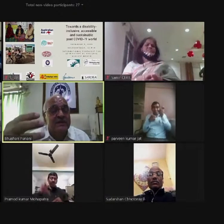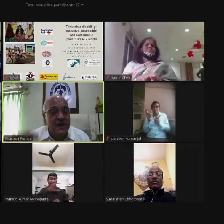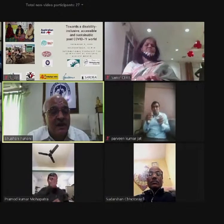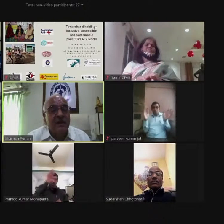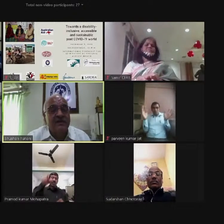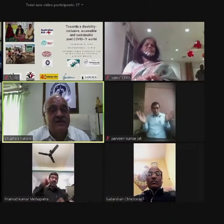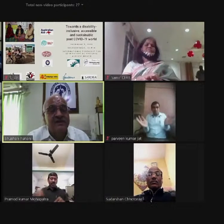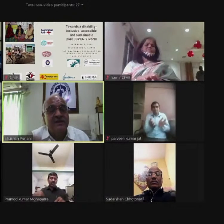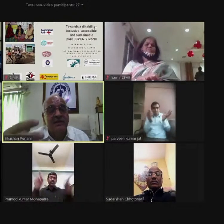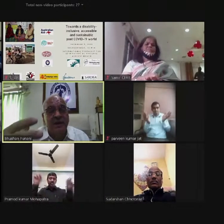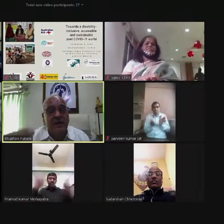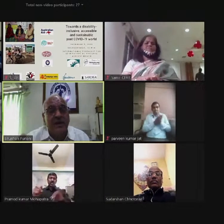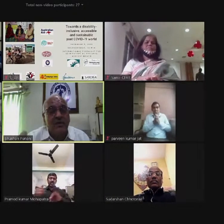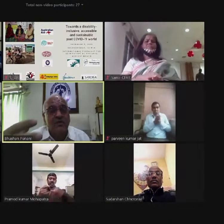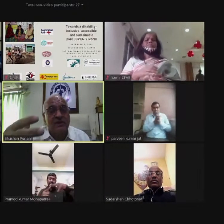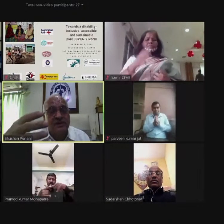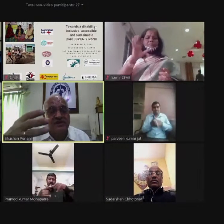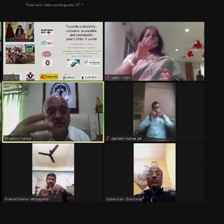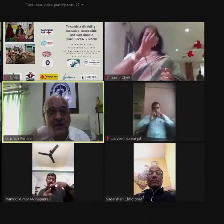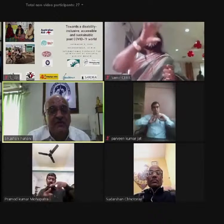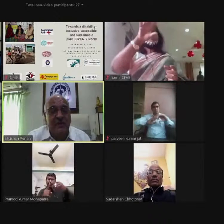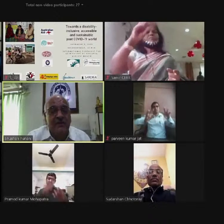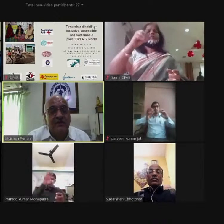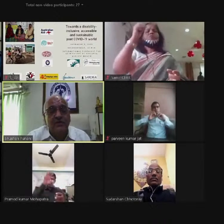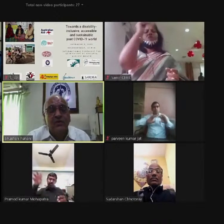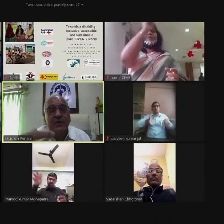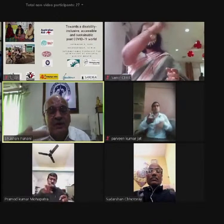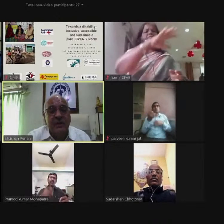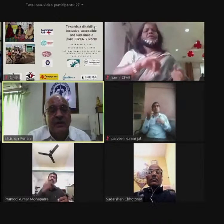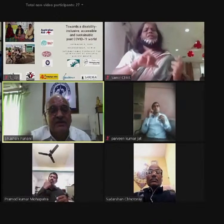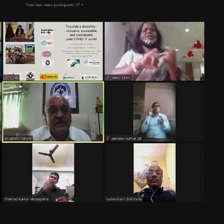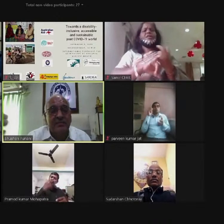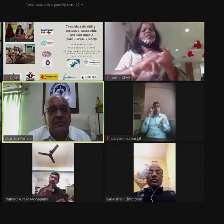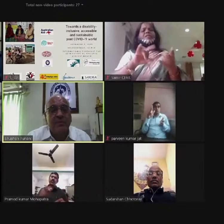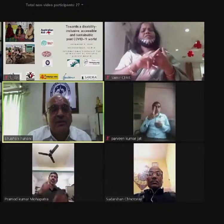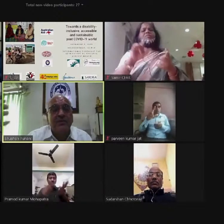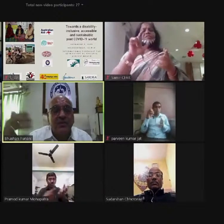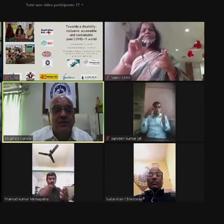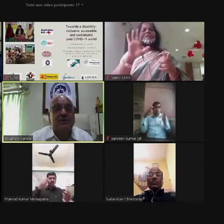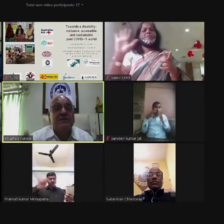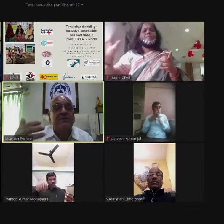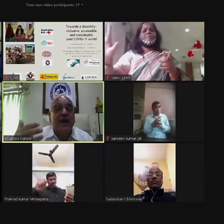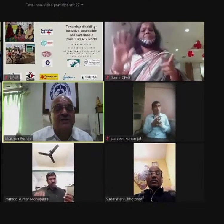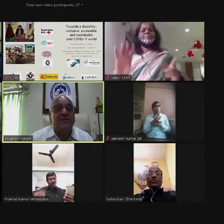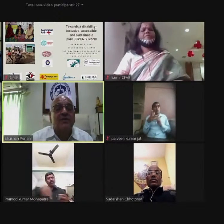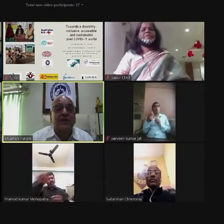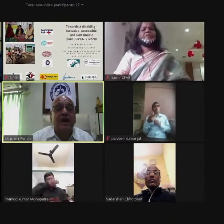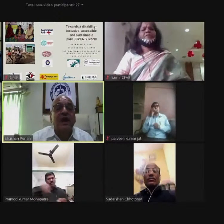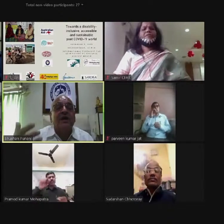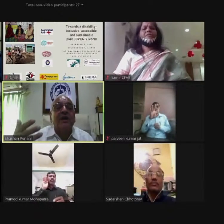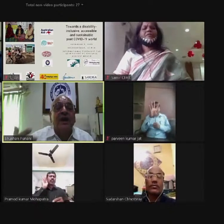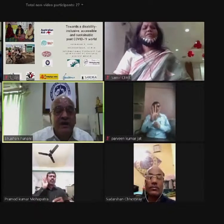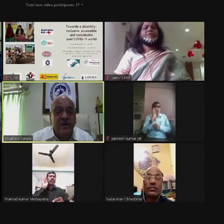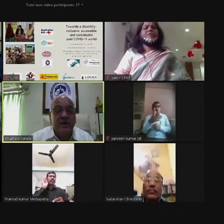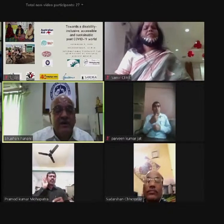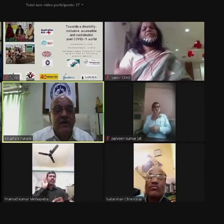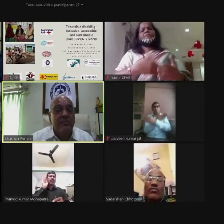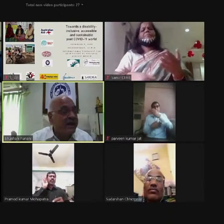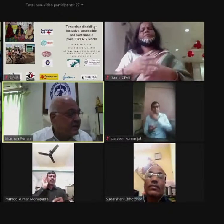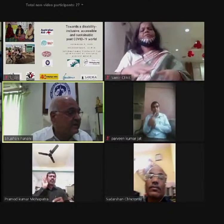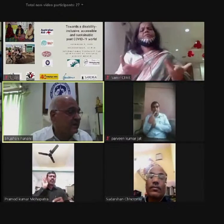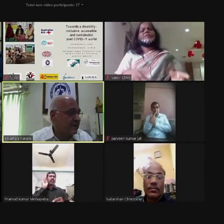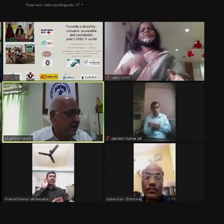I would request people from different states to convince their states to implement this act,